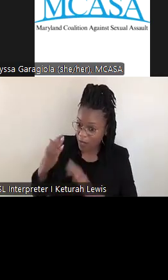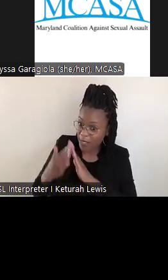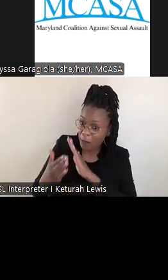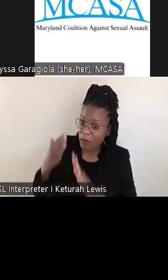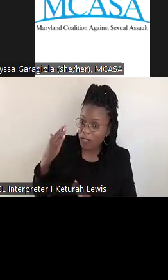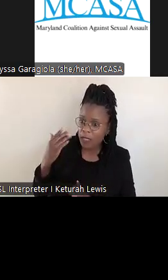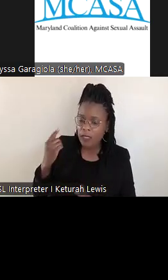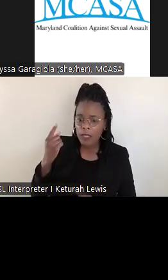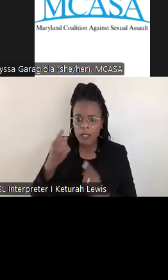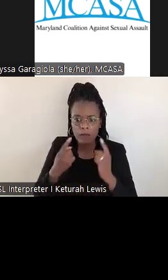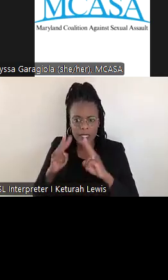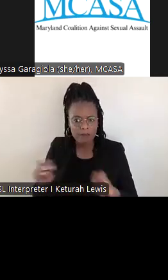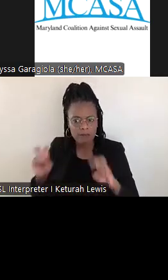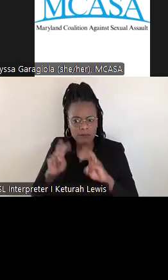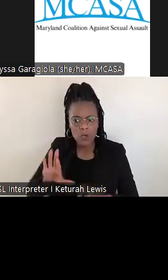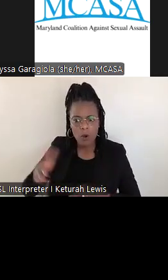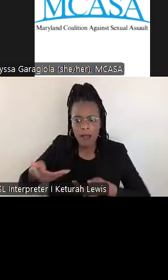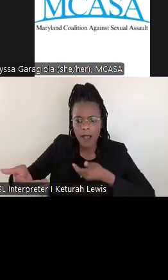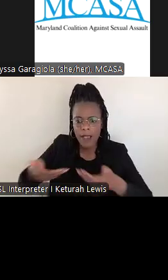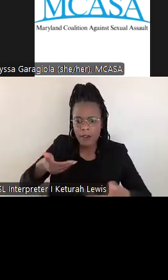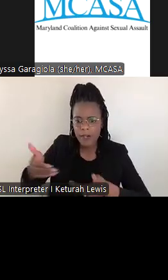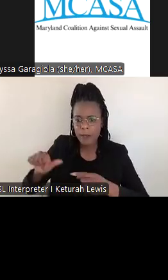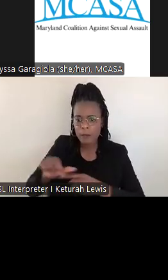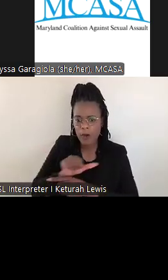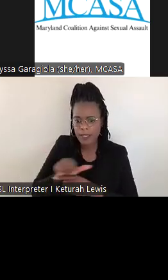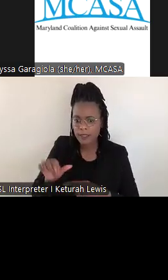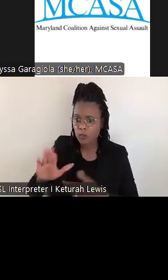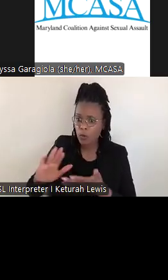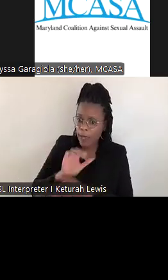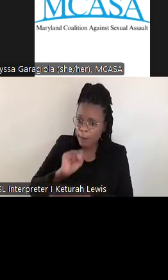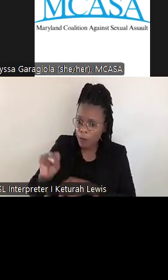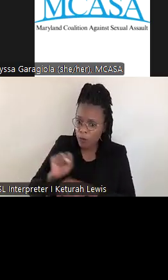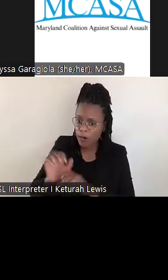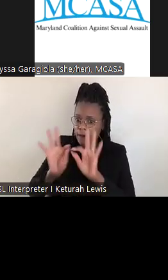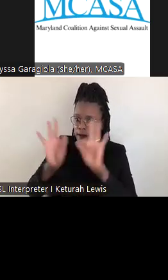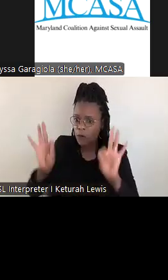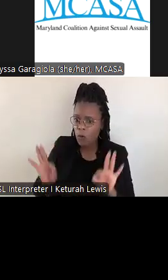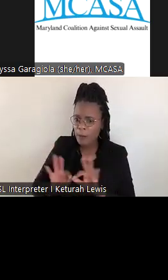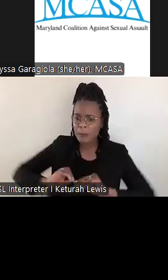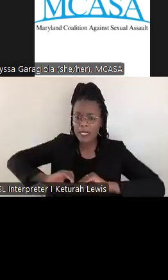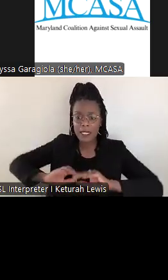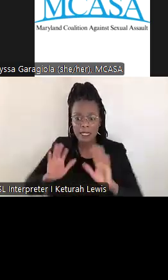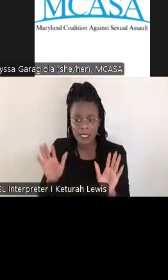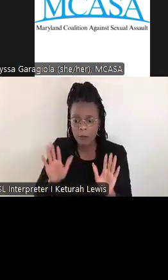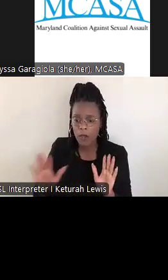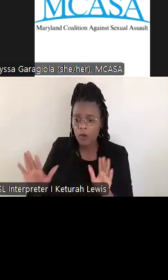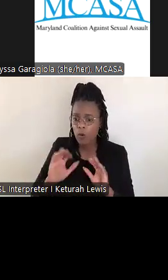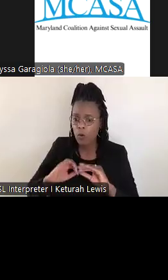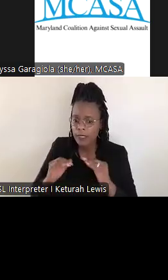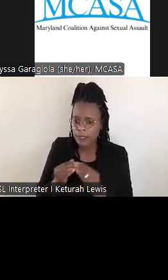hiring practices. Look at your paperwork and your forms. Be clear about your organization's limitations and work